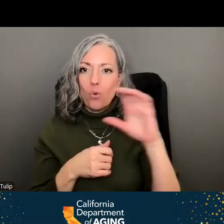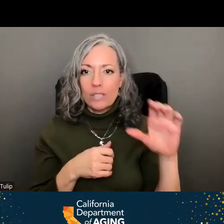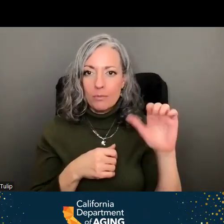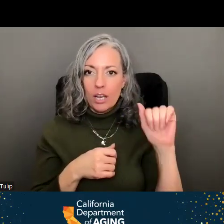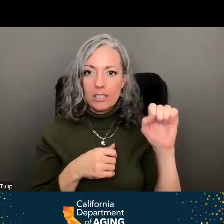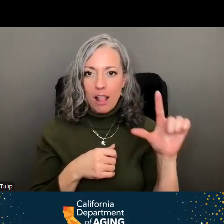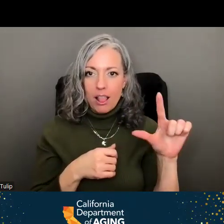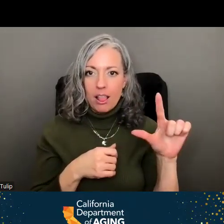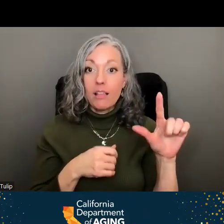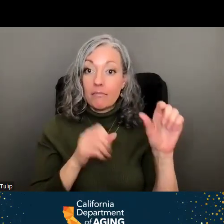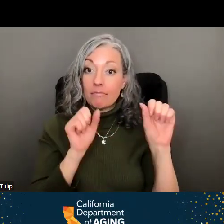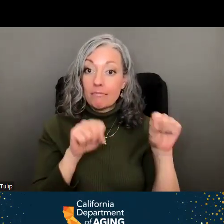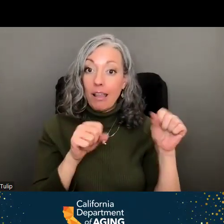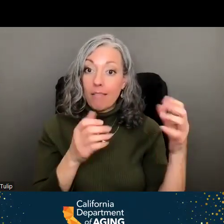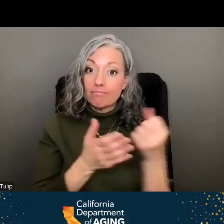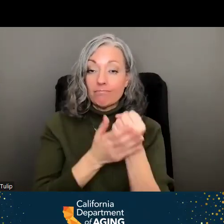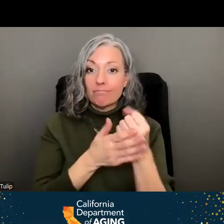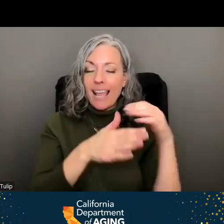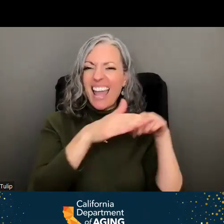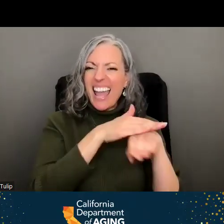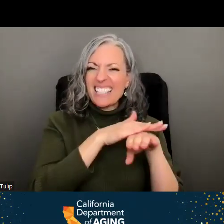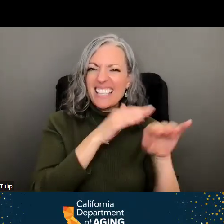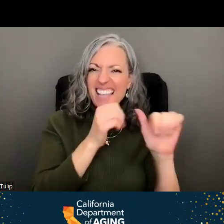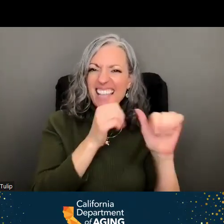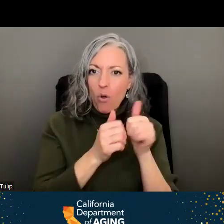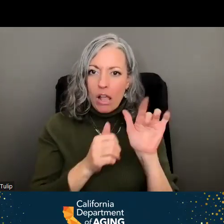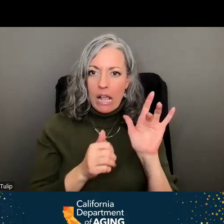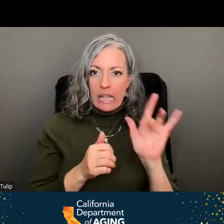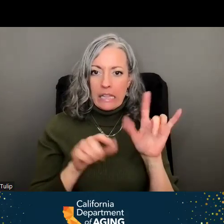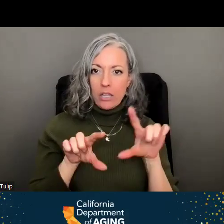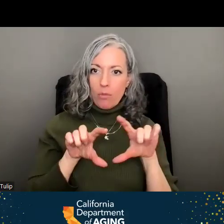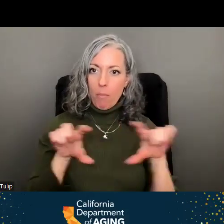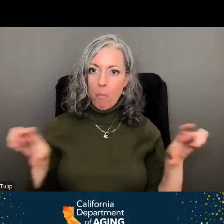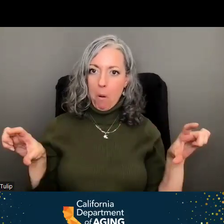are available. You can access these by clicking the icons at the bottom of your screen.